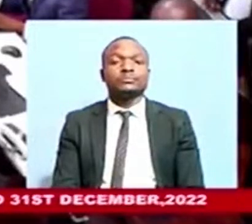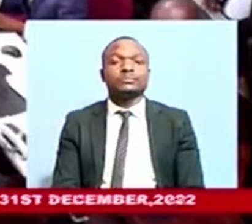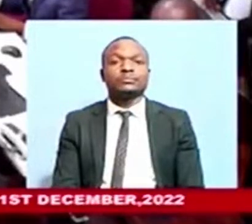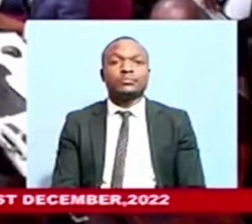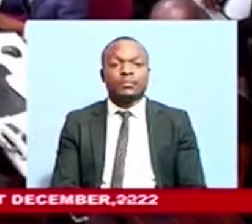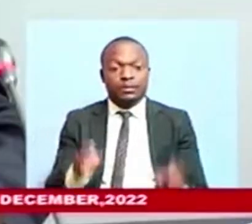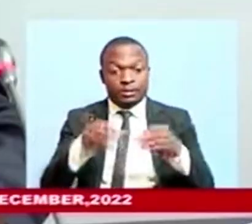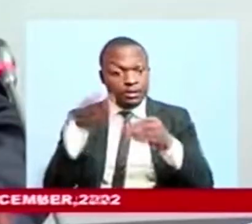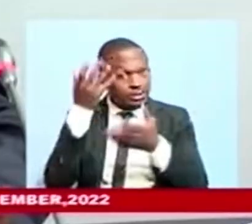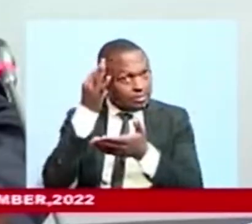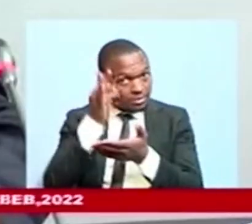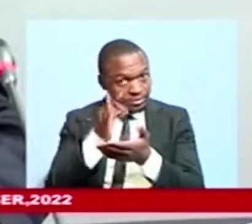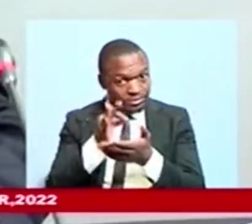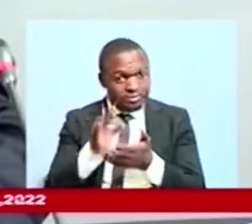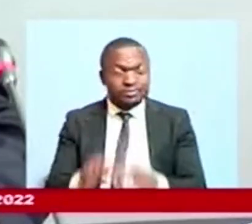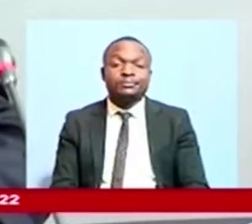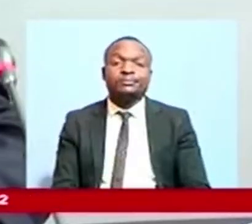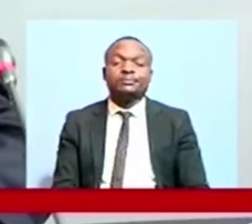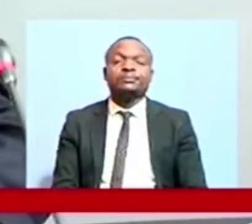Council Secretary.